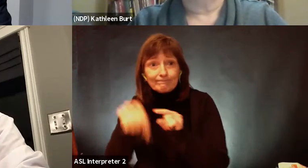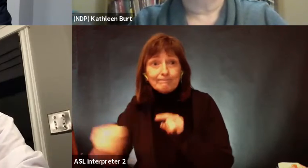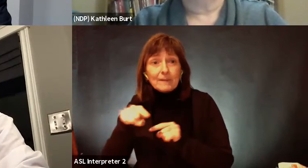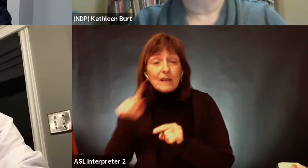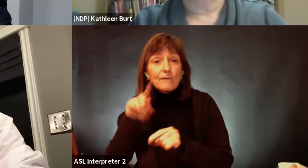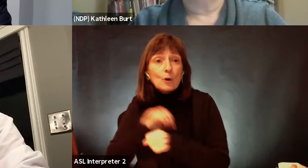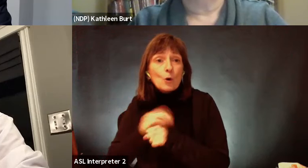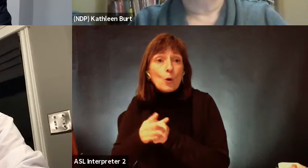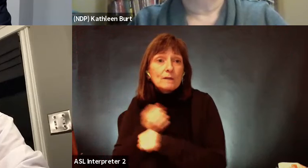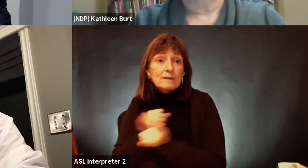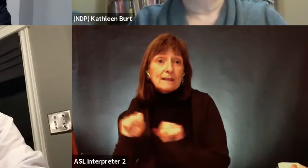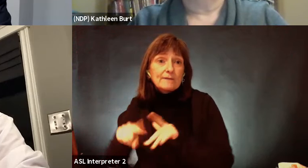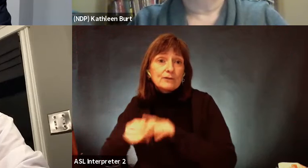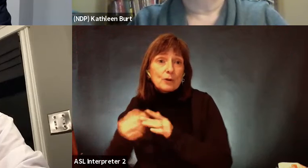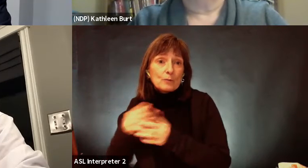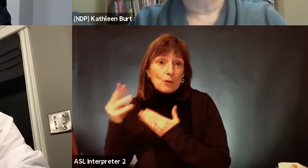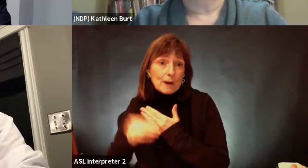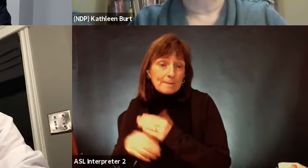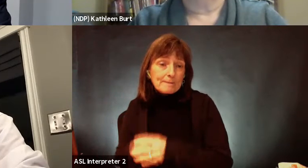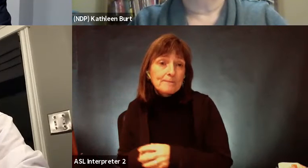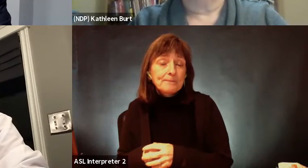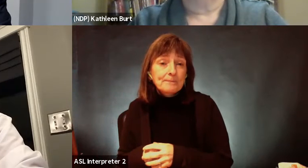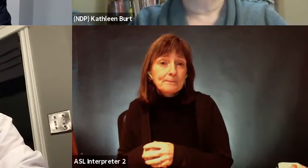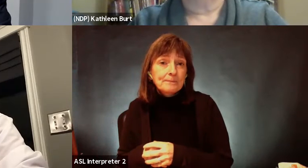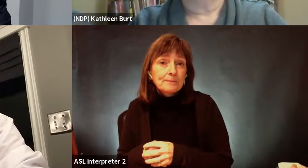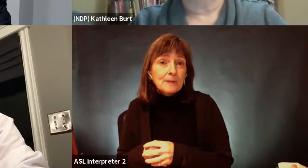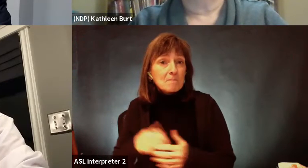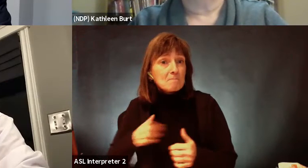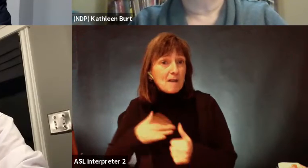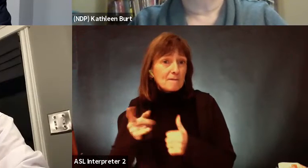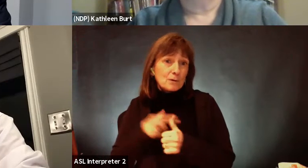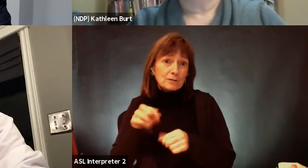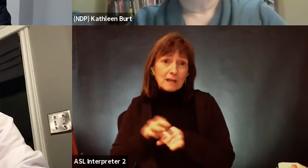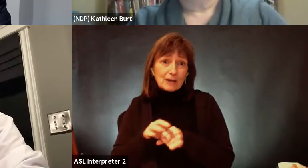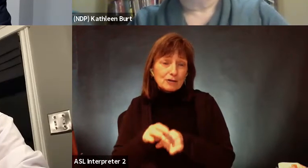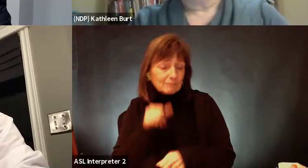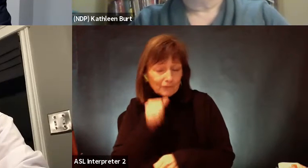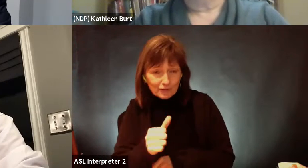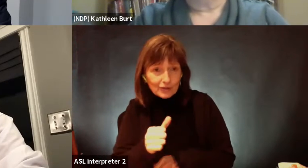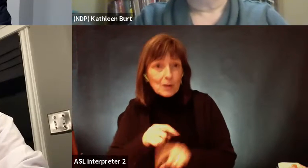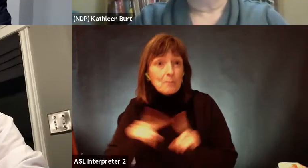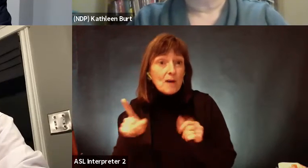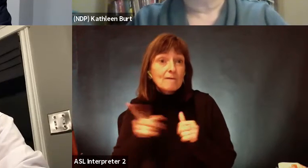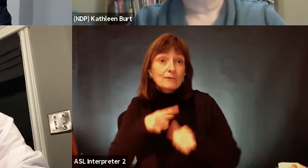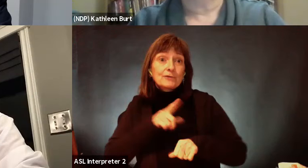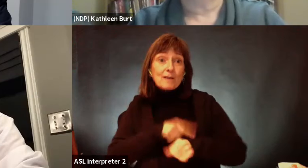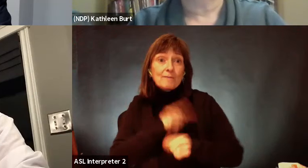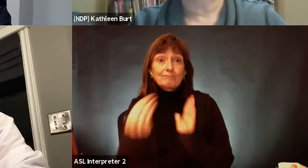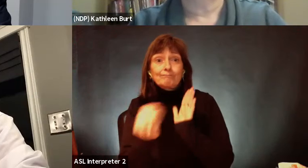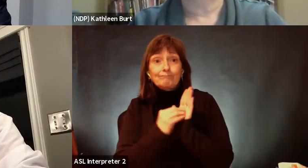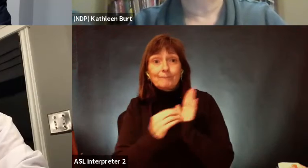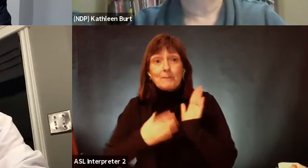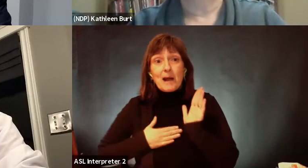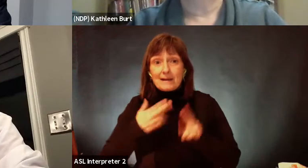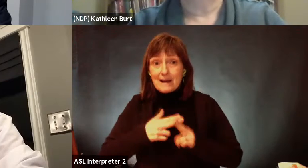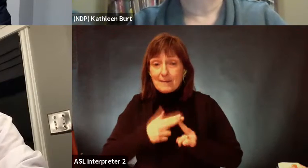COVID Safe Restart program. This is certainly not my first campaign, but it is the first time to have my name on the ballot. And